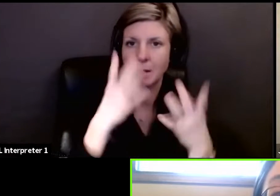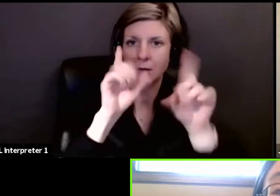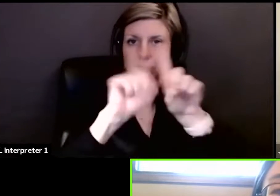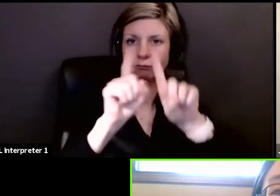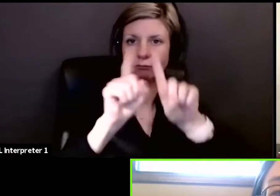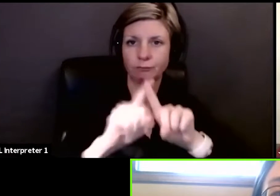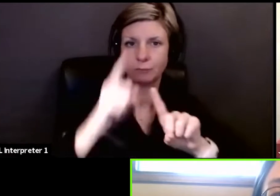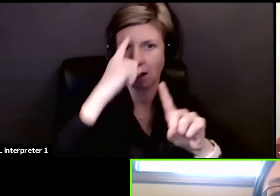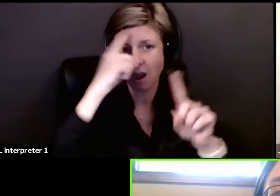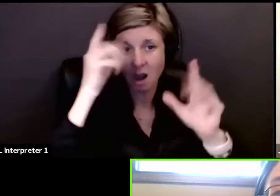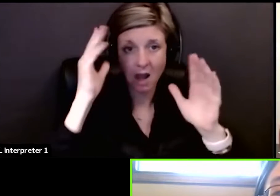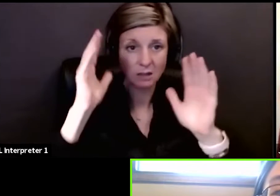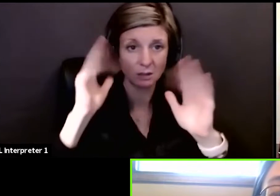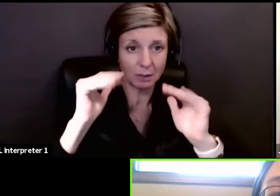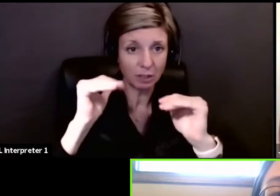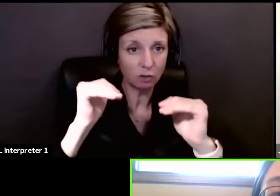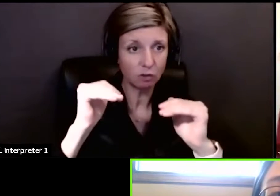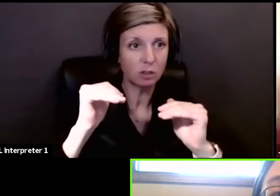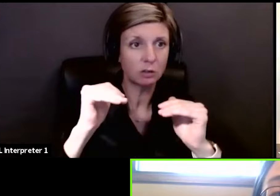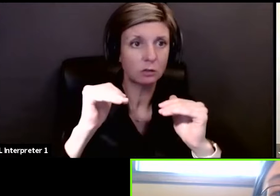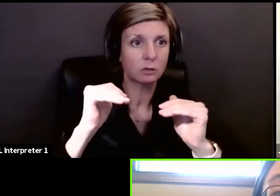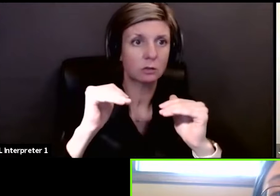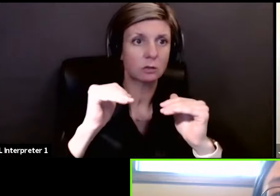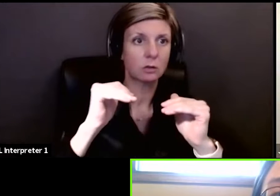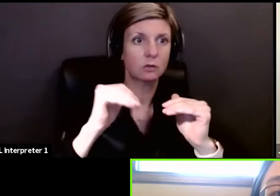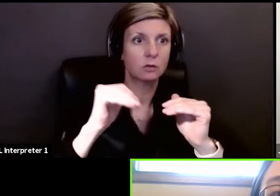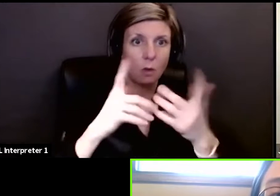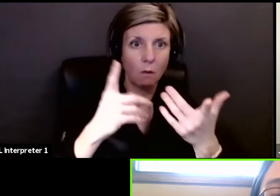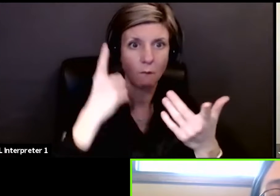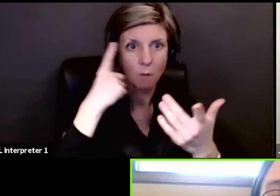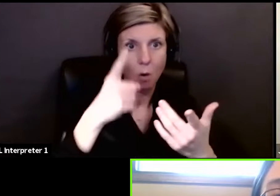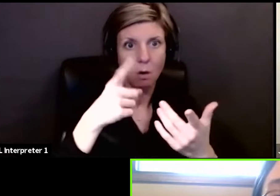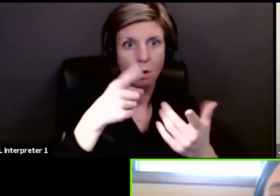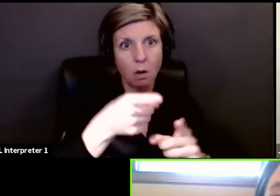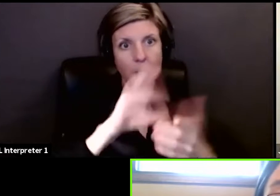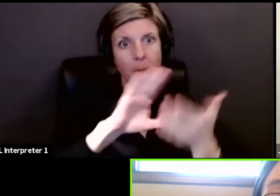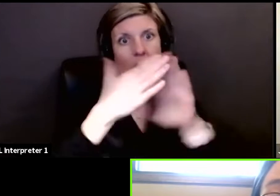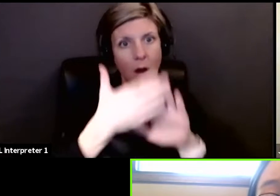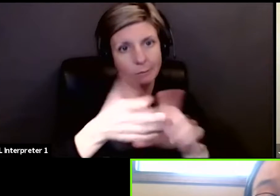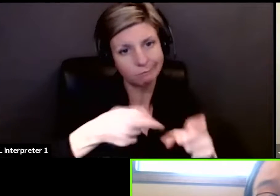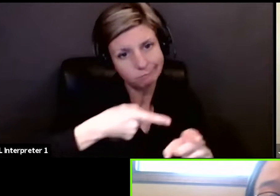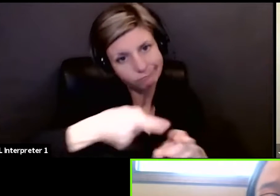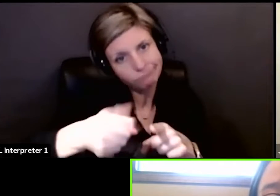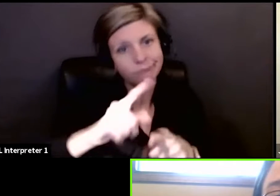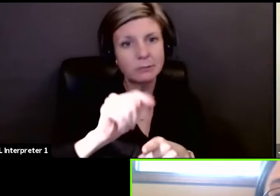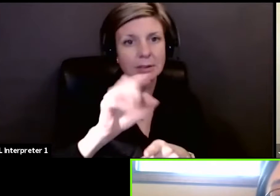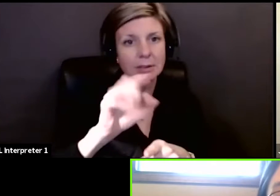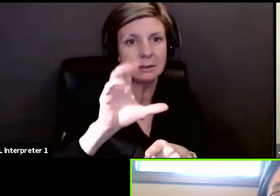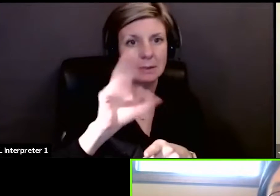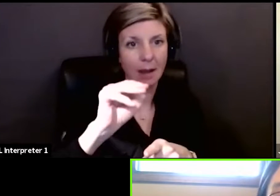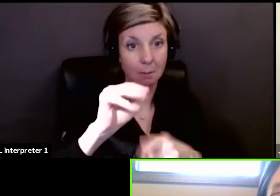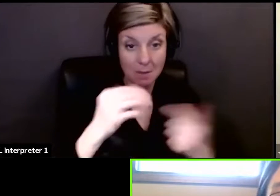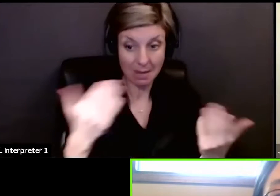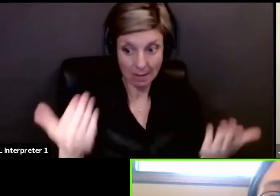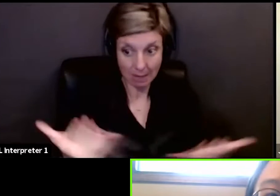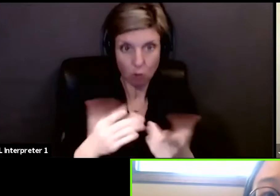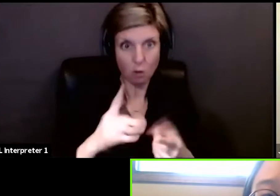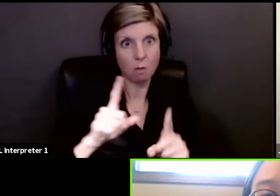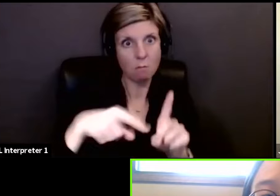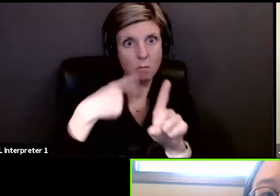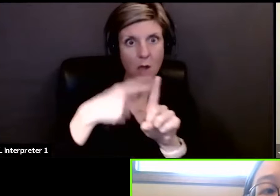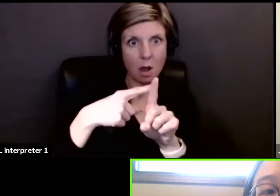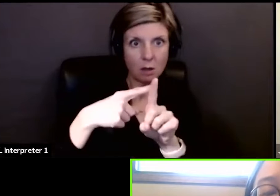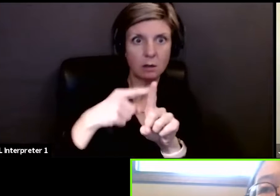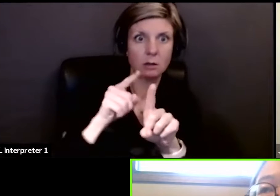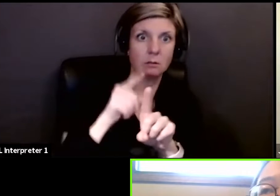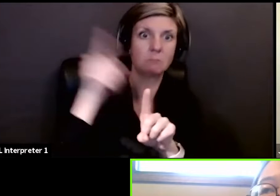much you need to know to become a Chinese medicine practitioner here and overseas and back home. In Taiwan, which